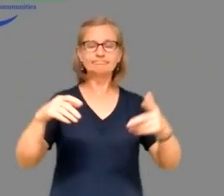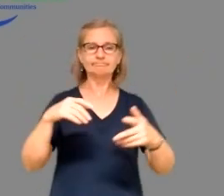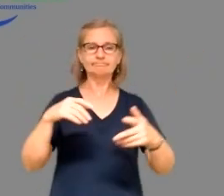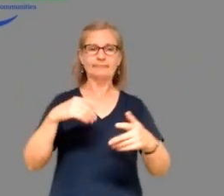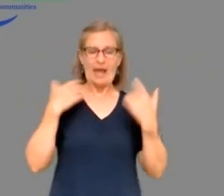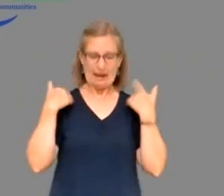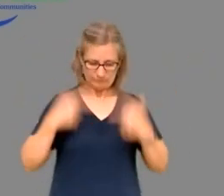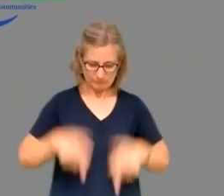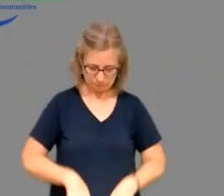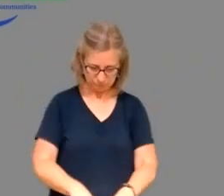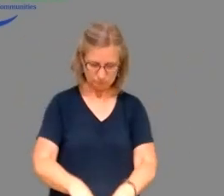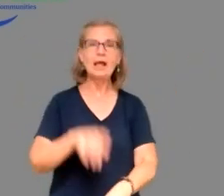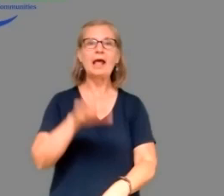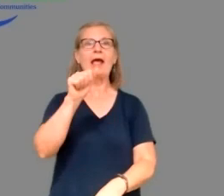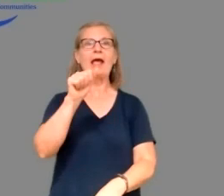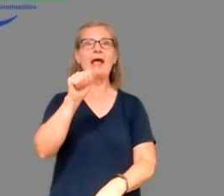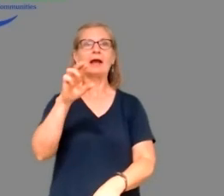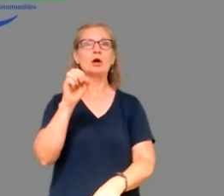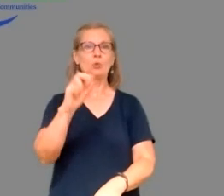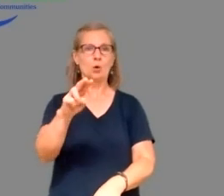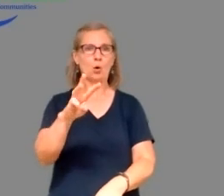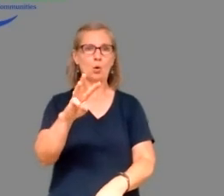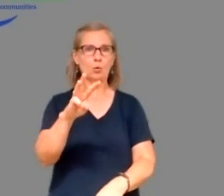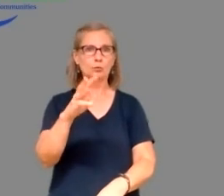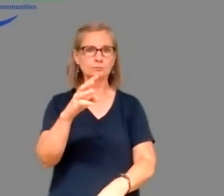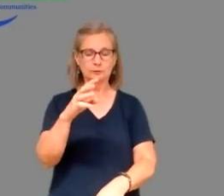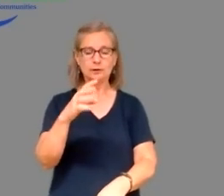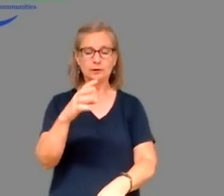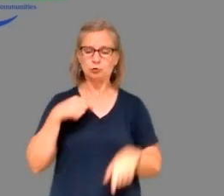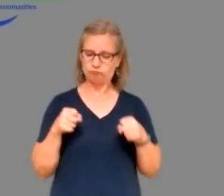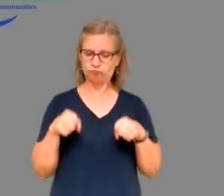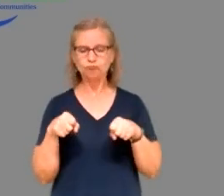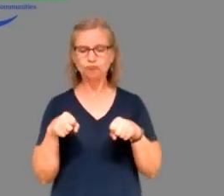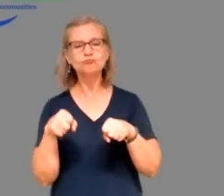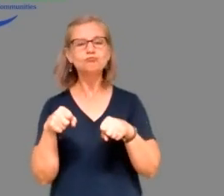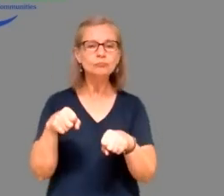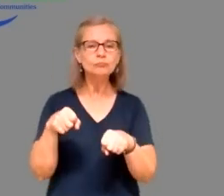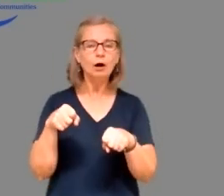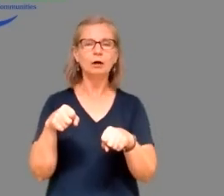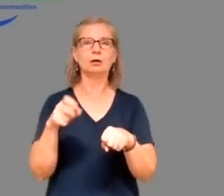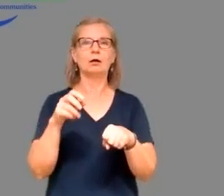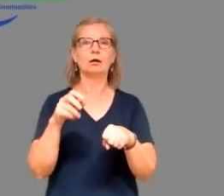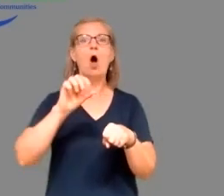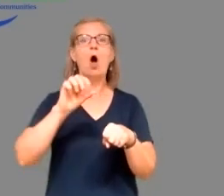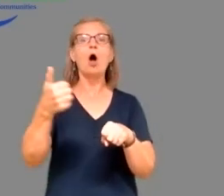arrow on the floor. And so if you're trying to pass each other, there's this like,